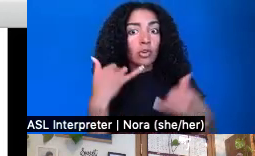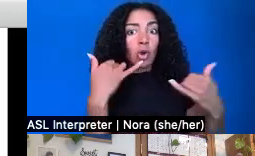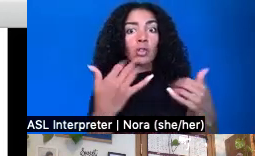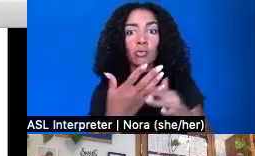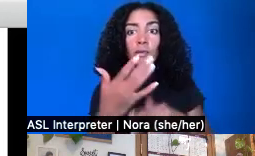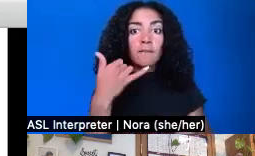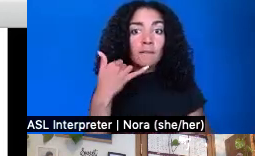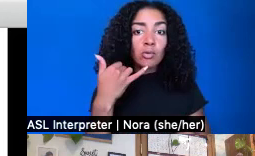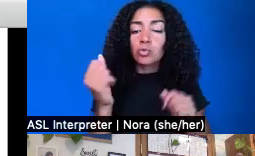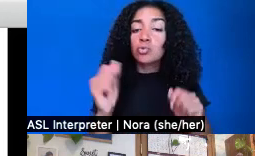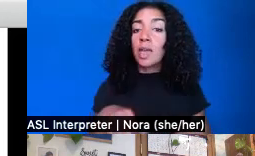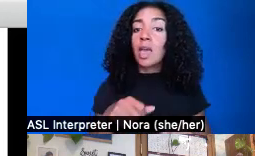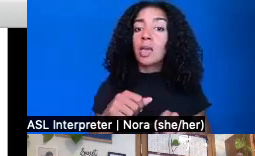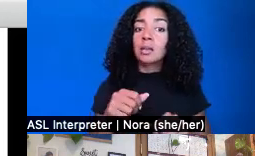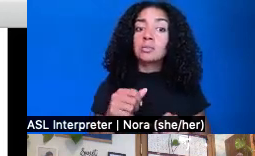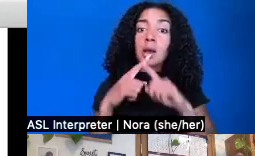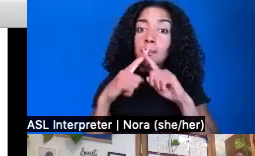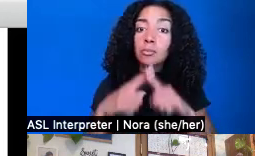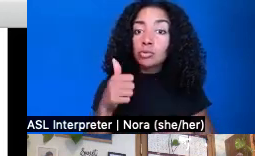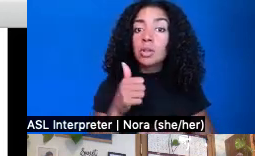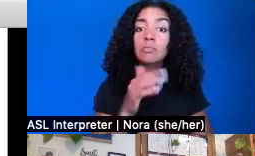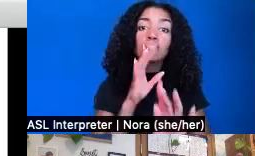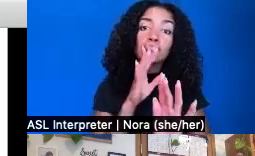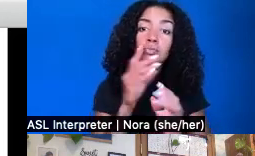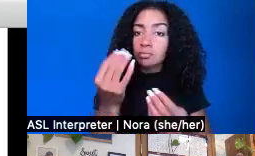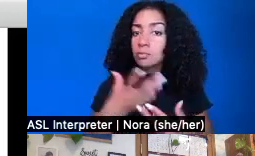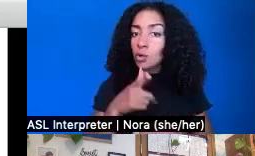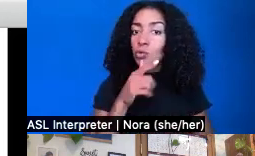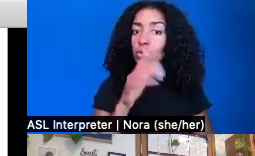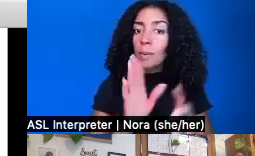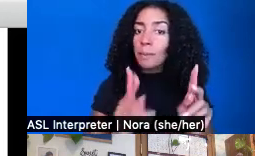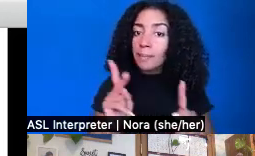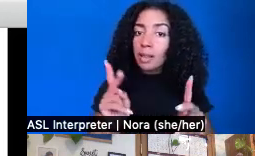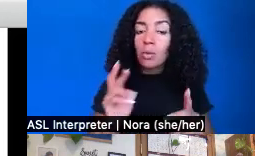your people are, or type it in the chat.